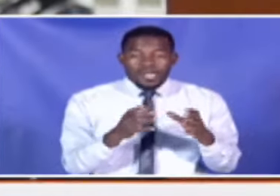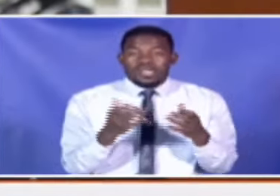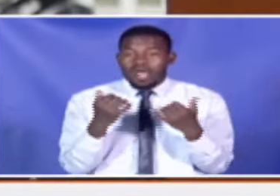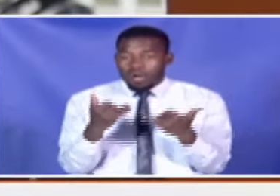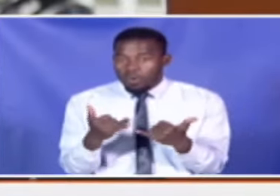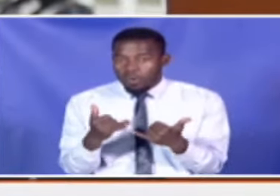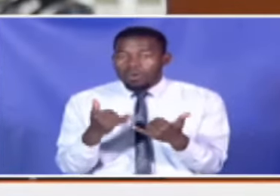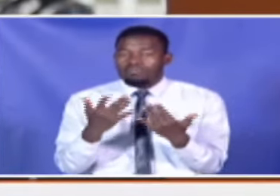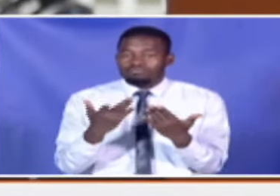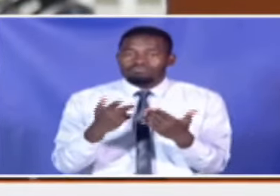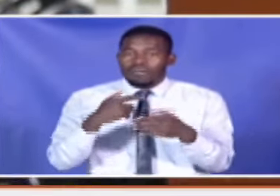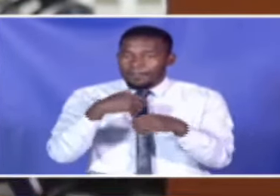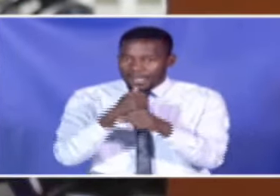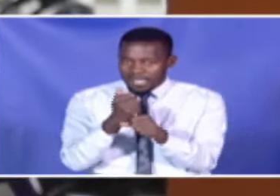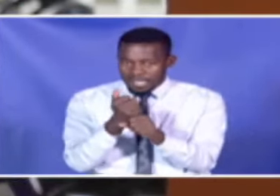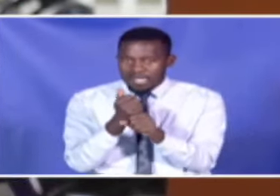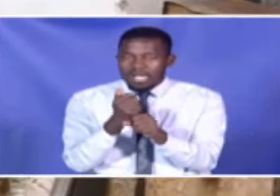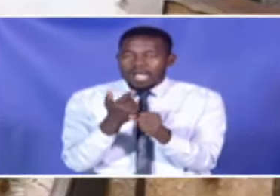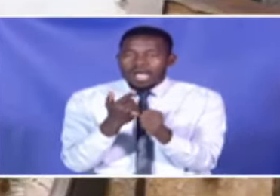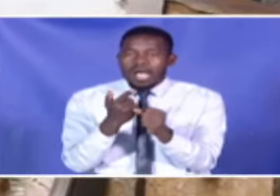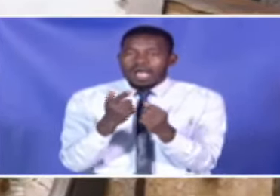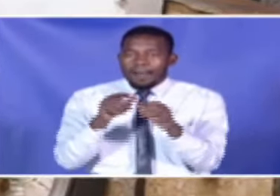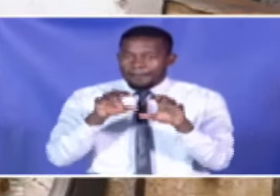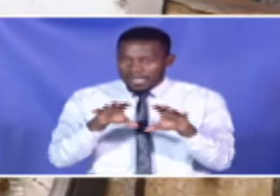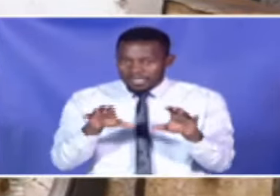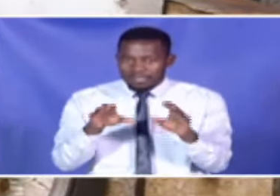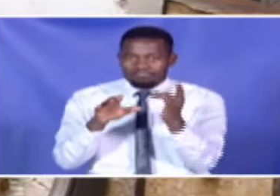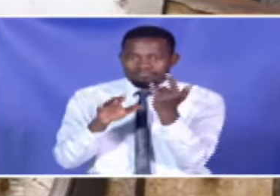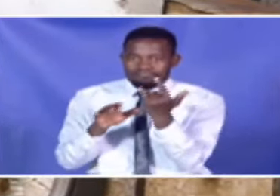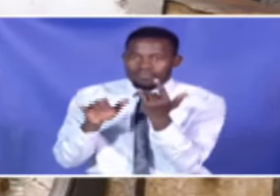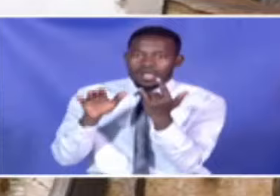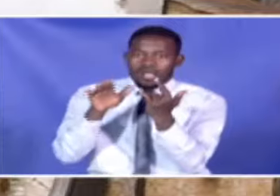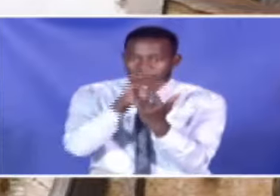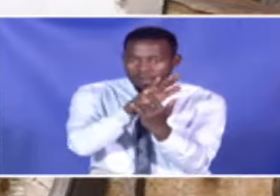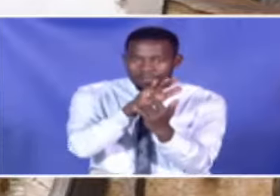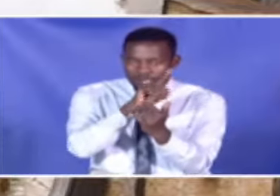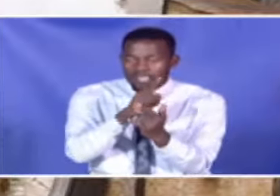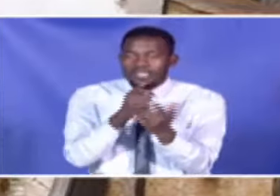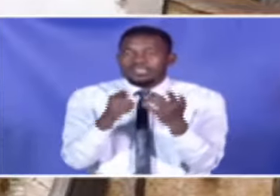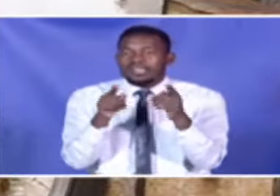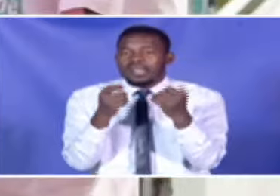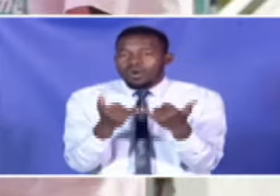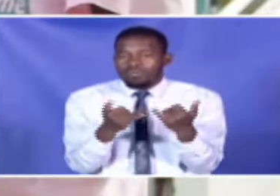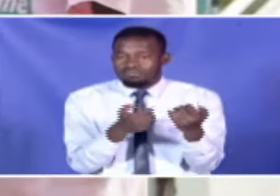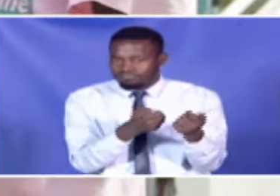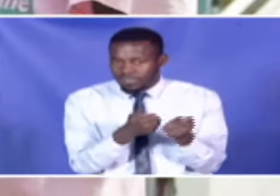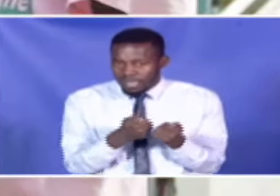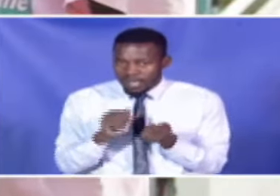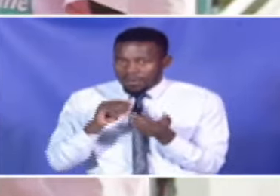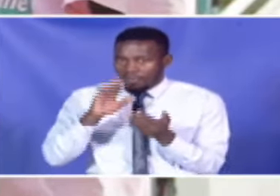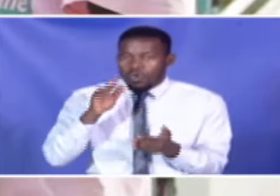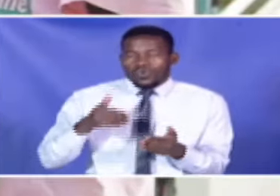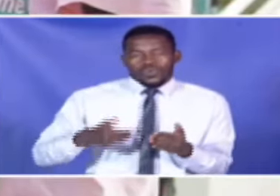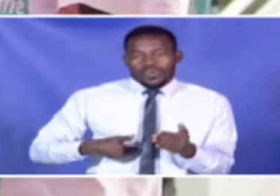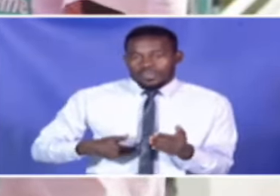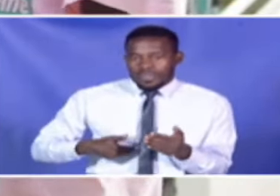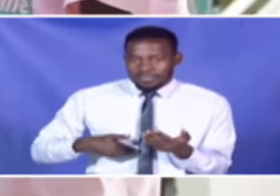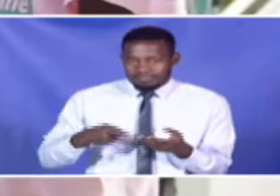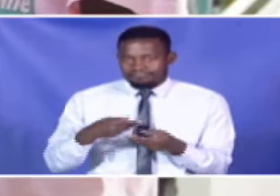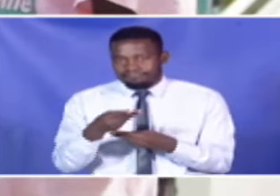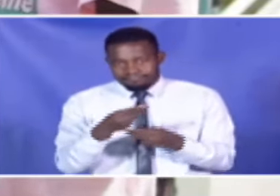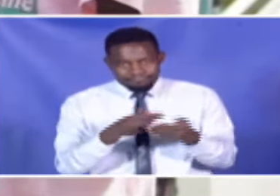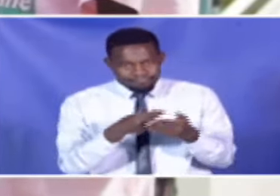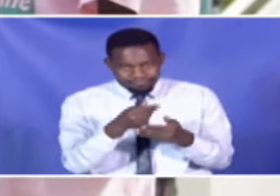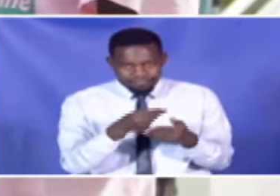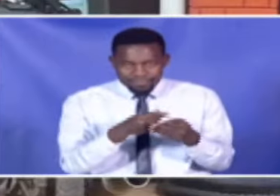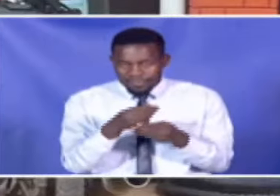gap in the competitive field of asset financing and have now attracted thousands of youthful population into